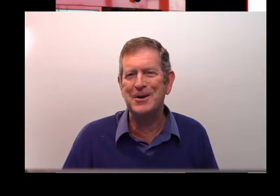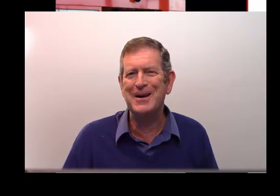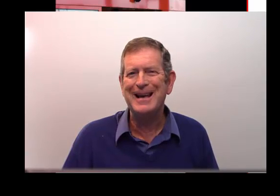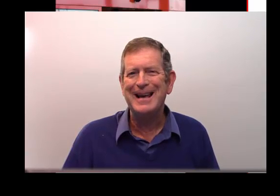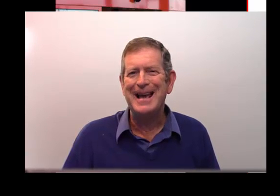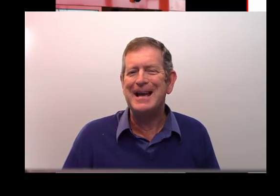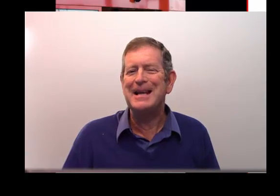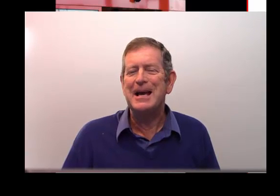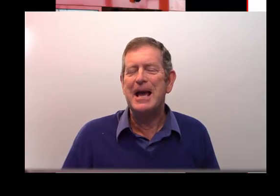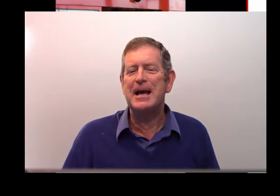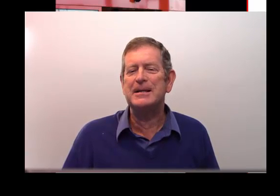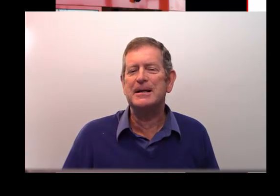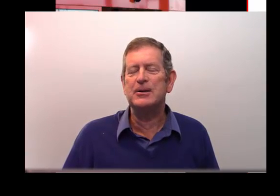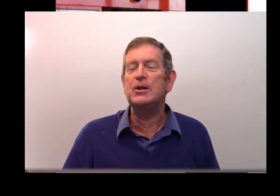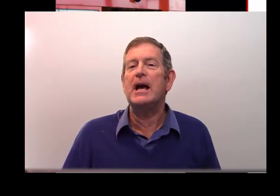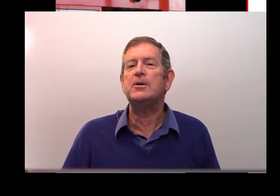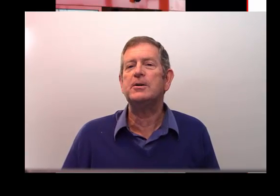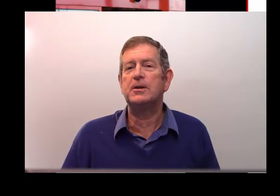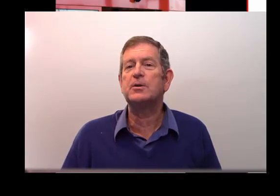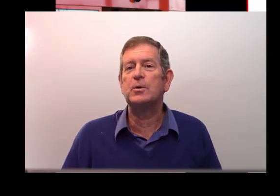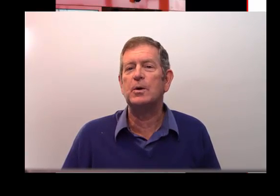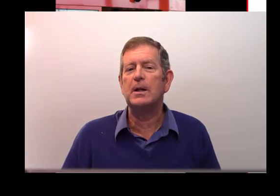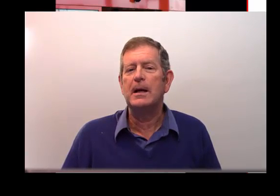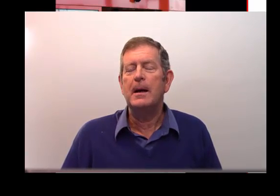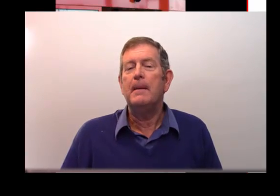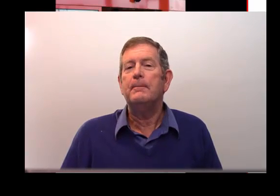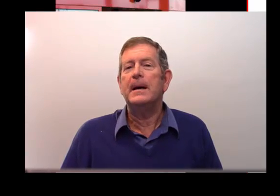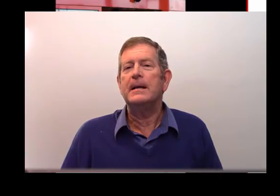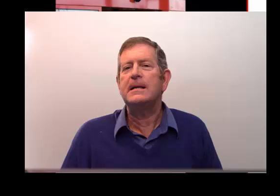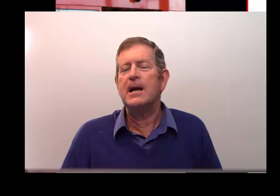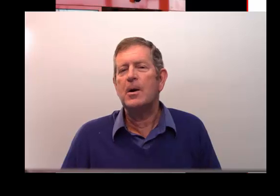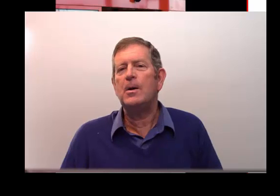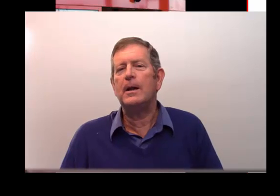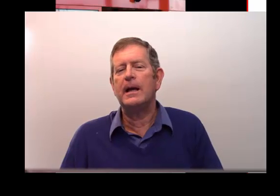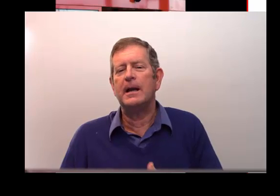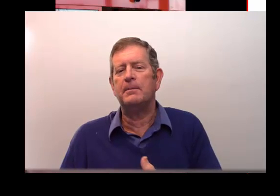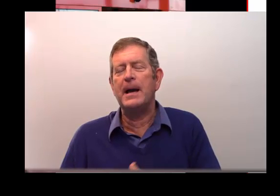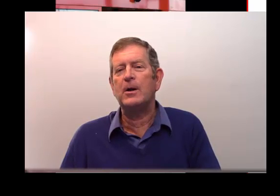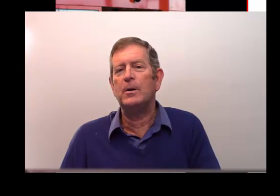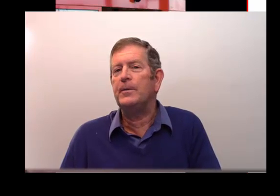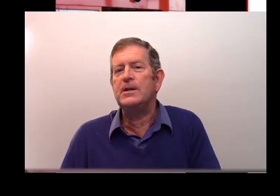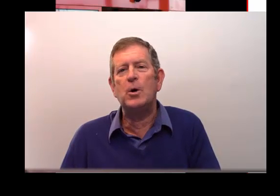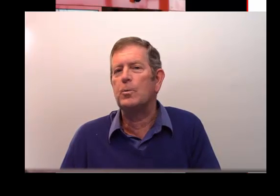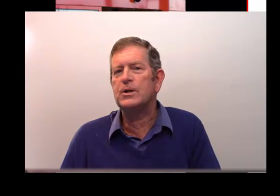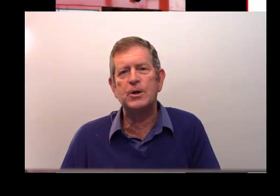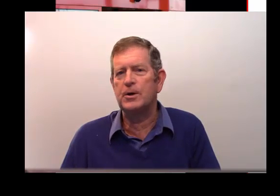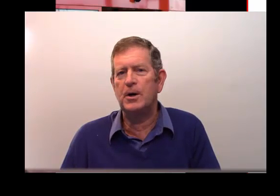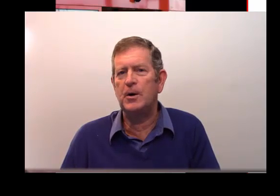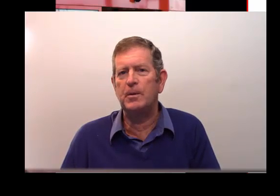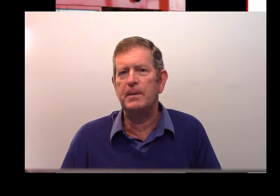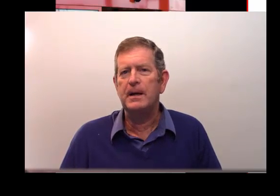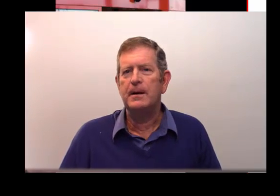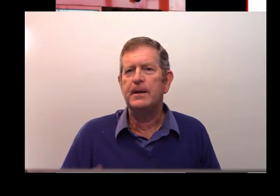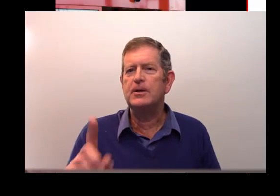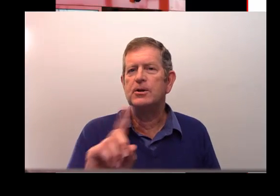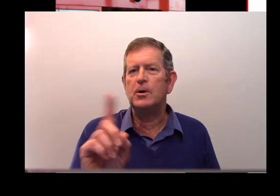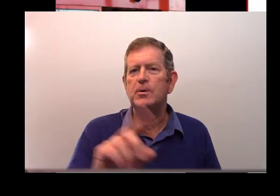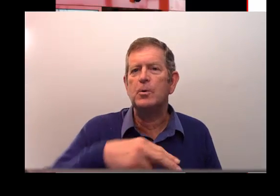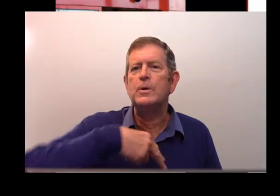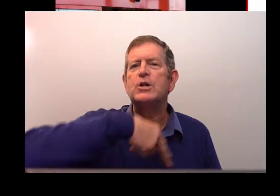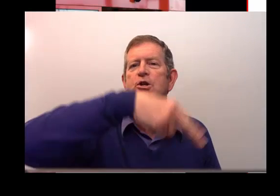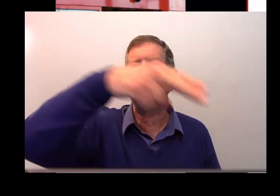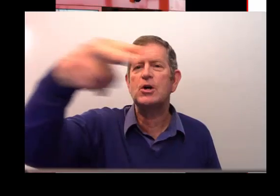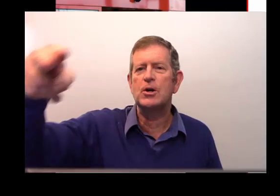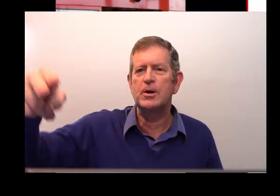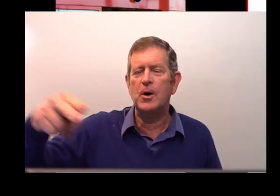John Jr." And she enters the school, and Carol and Michael, they don't return home. They